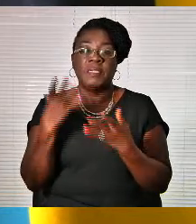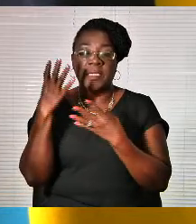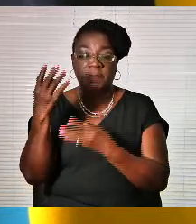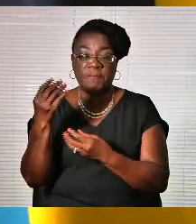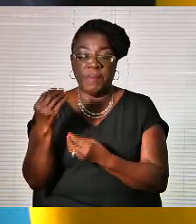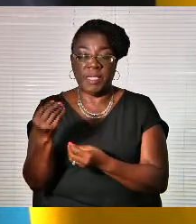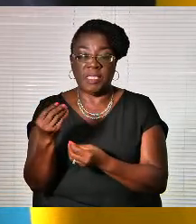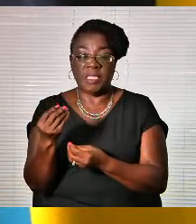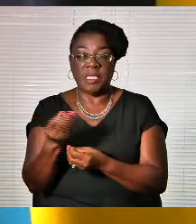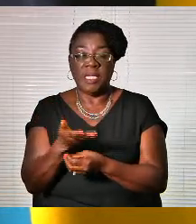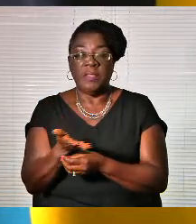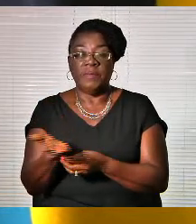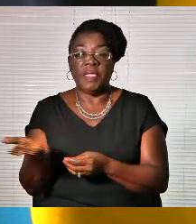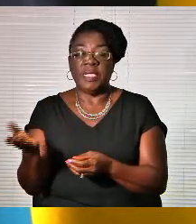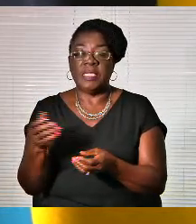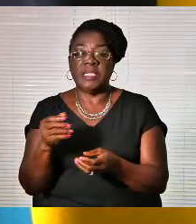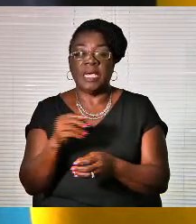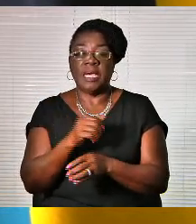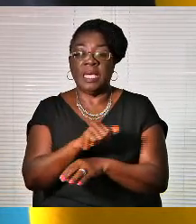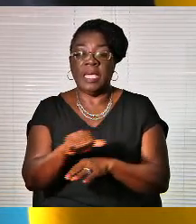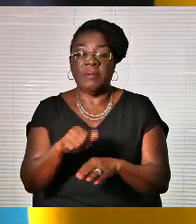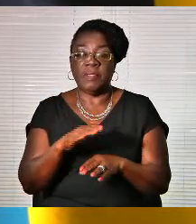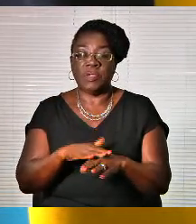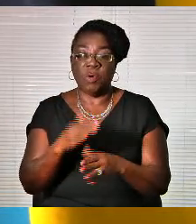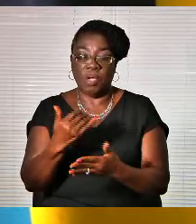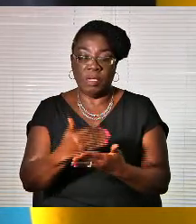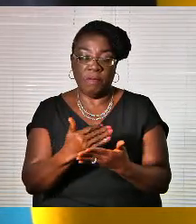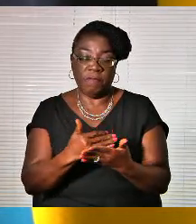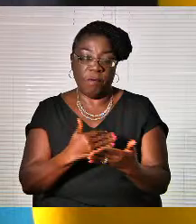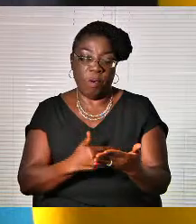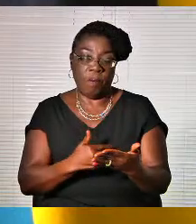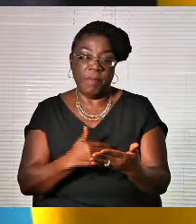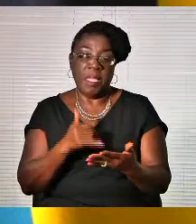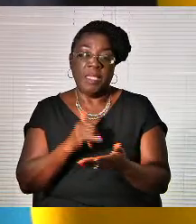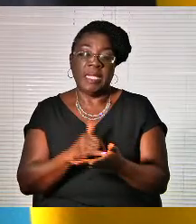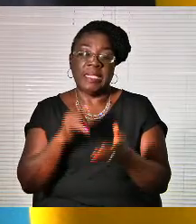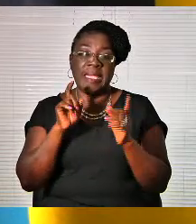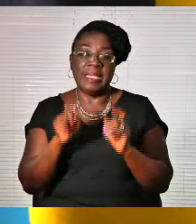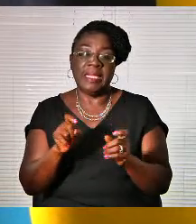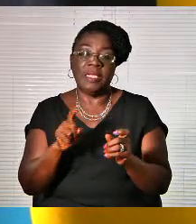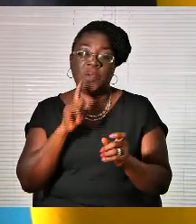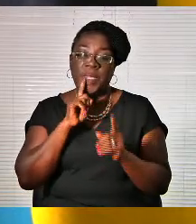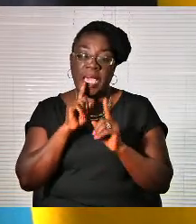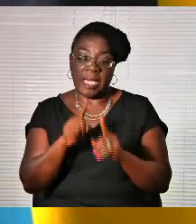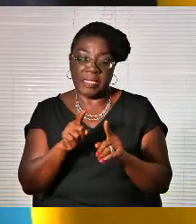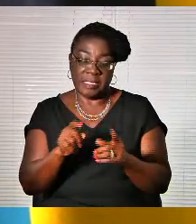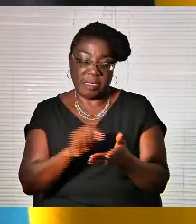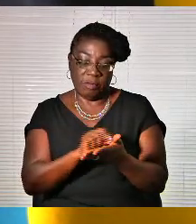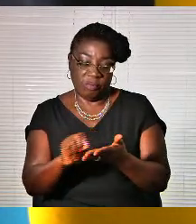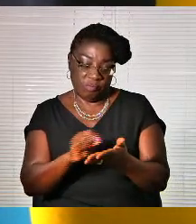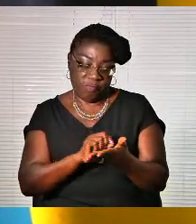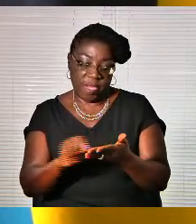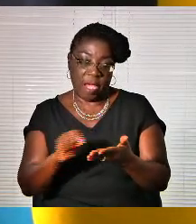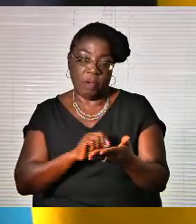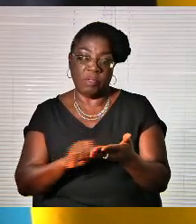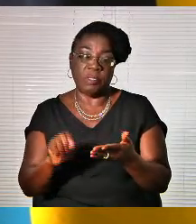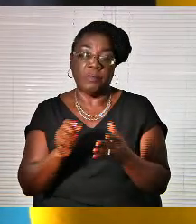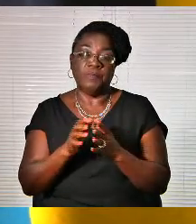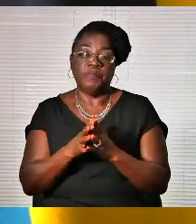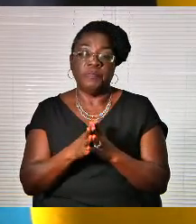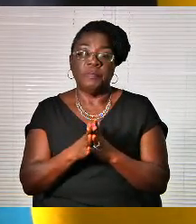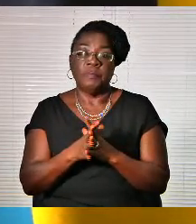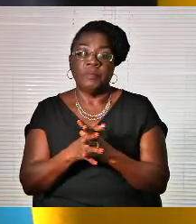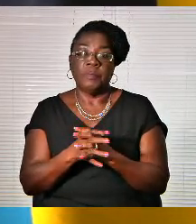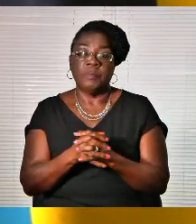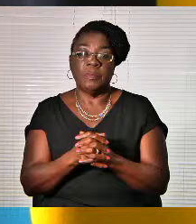are specific areas of the form that we require and request to be completed on any individual who is